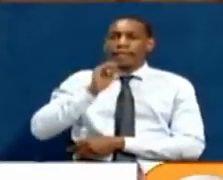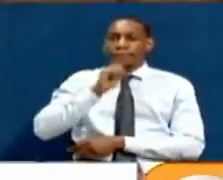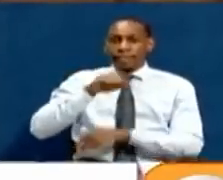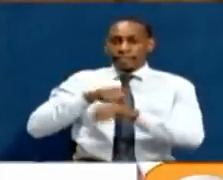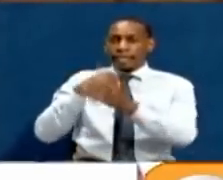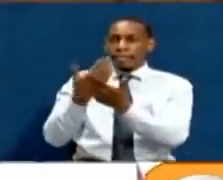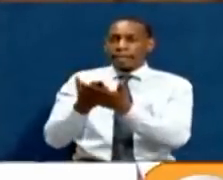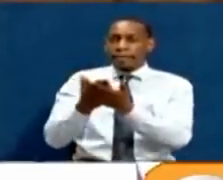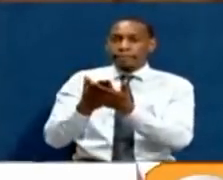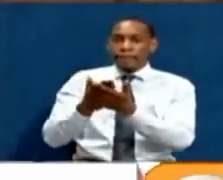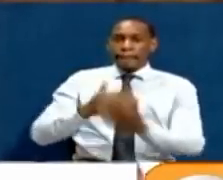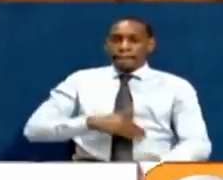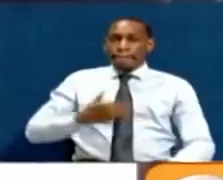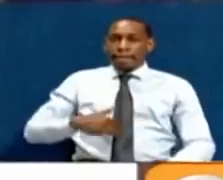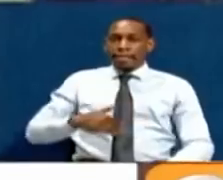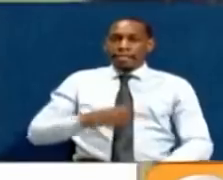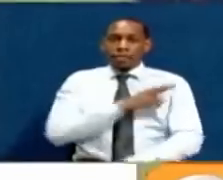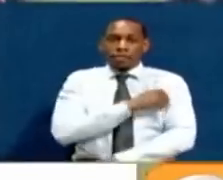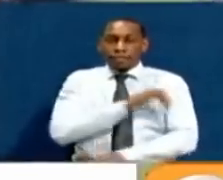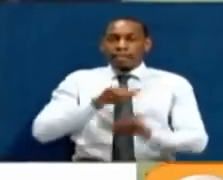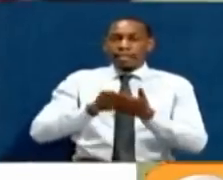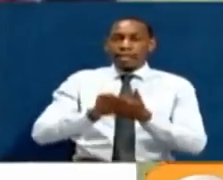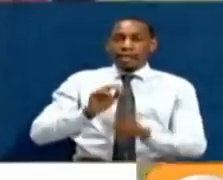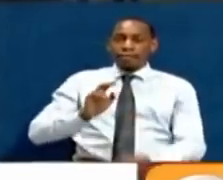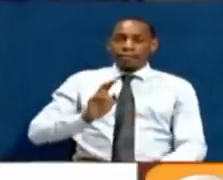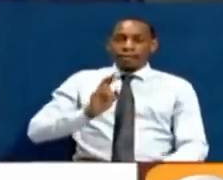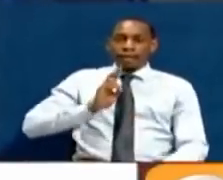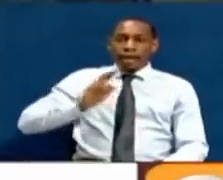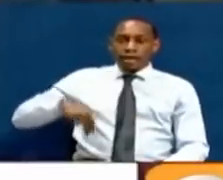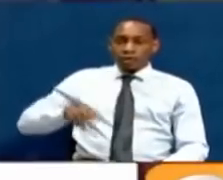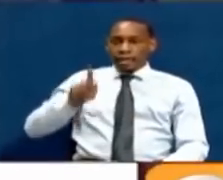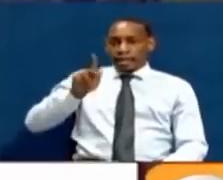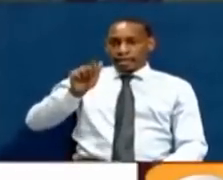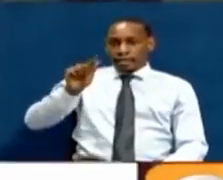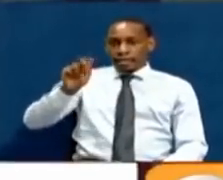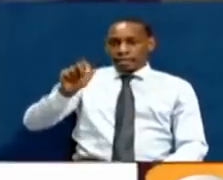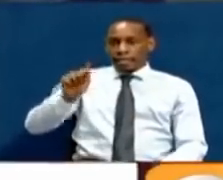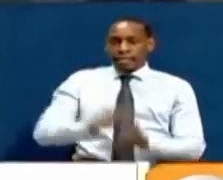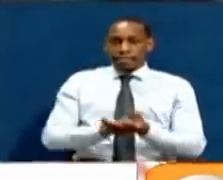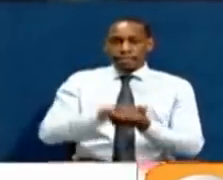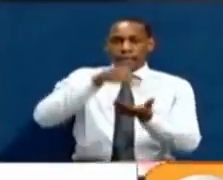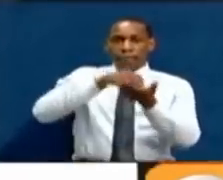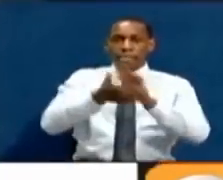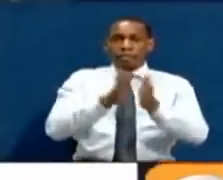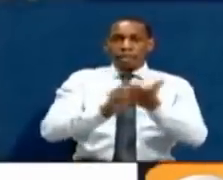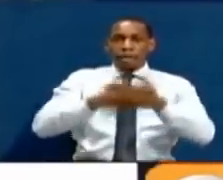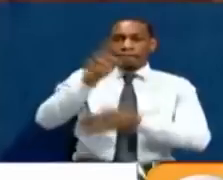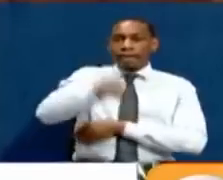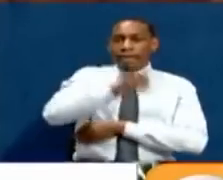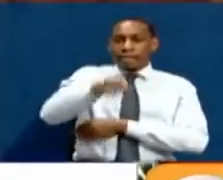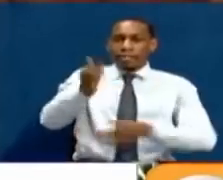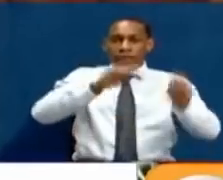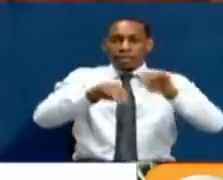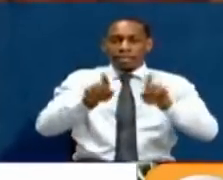arrival at the Malindi Coast General Hospital, was Katana's uncle. The Gandawad seat fell vacant after the nullification of the election of Abdul